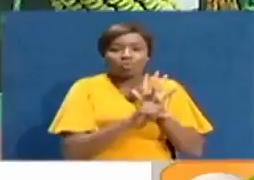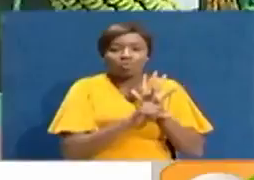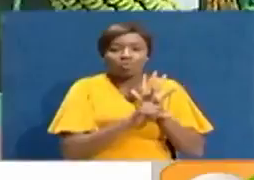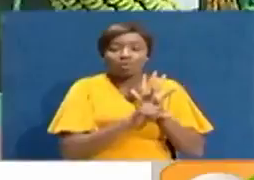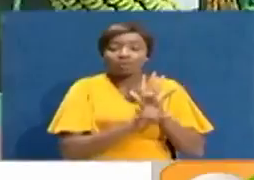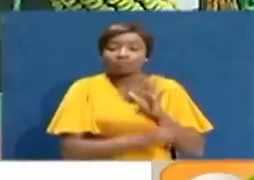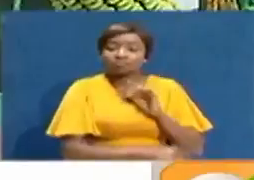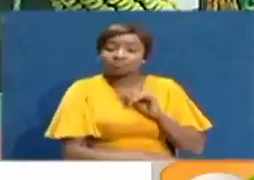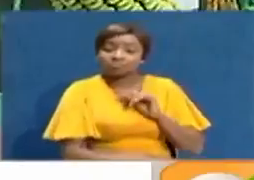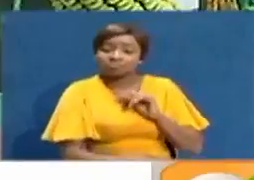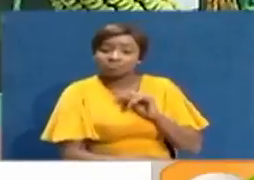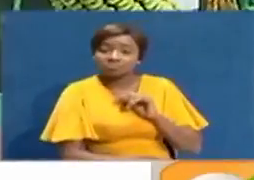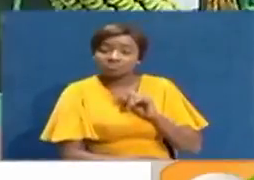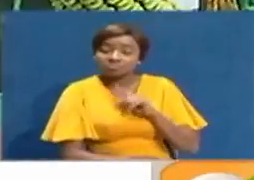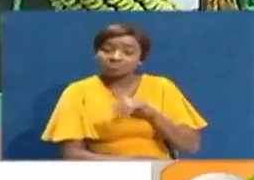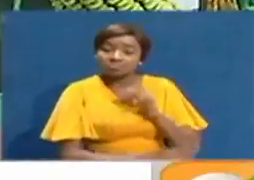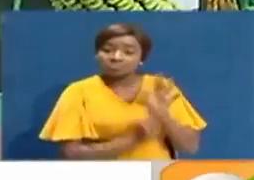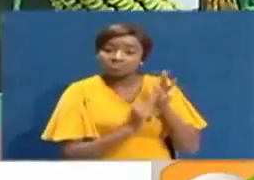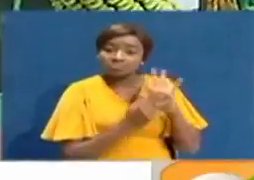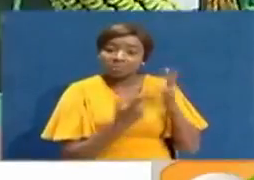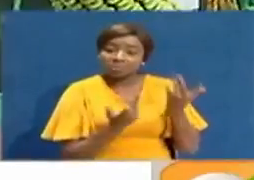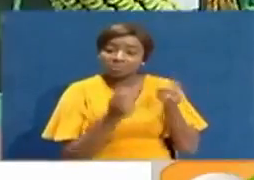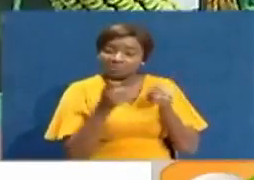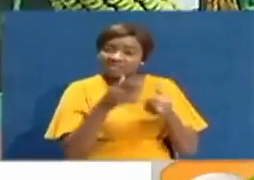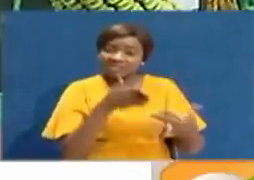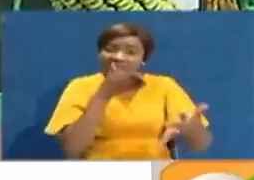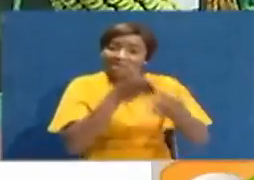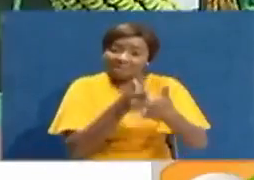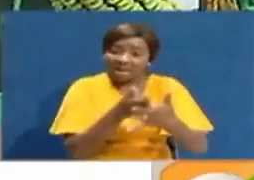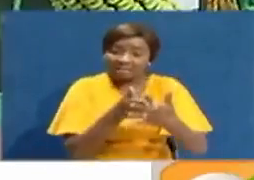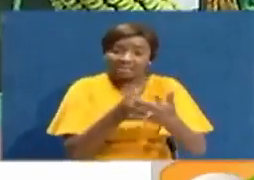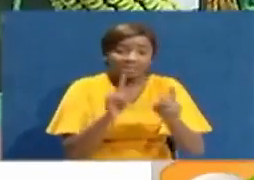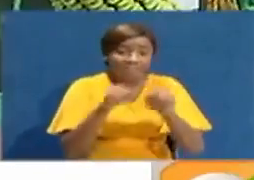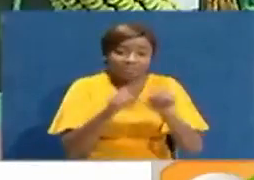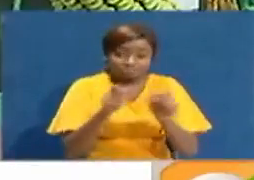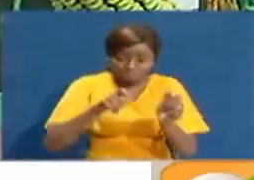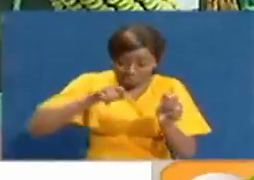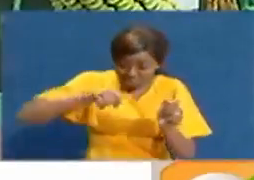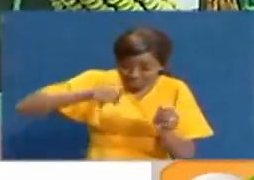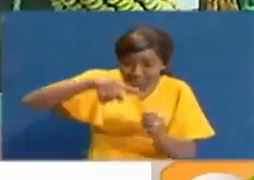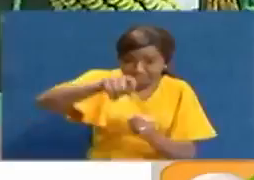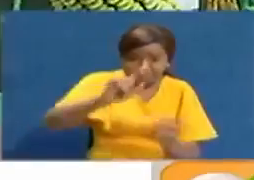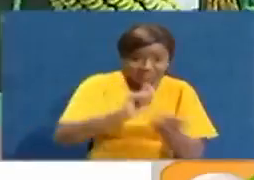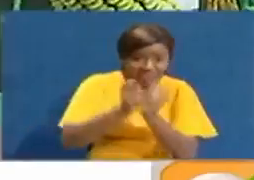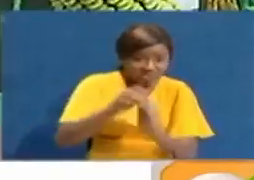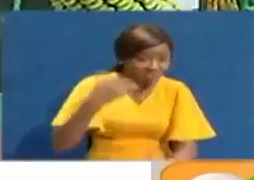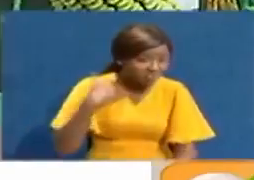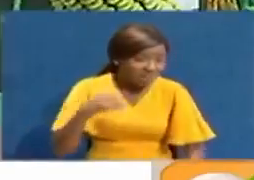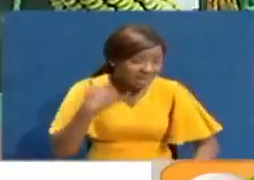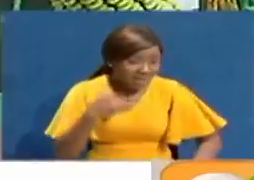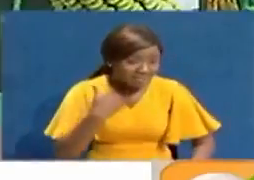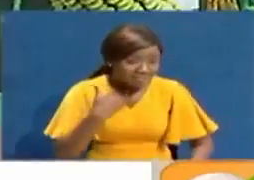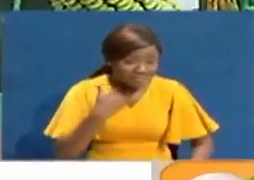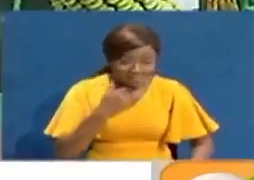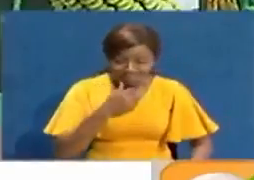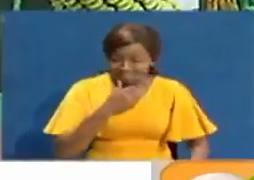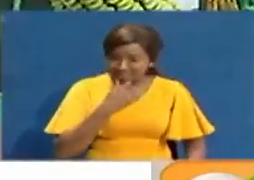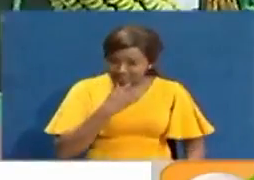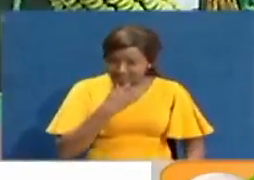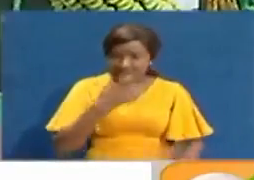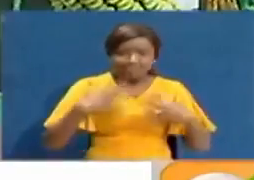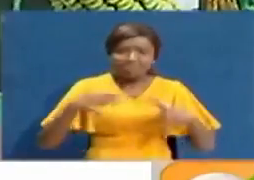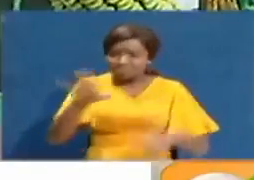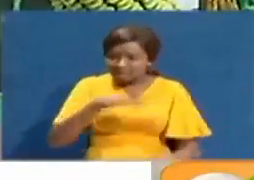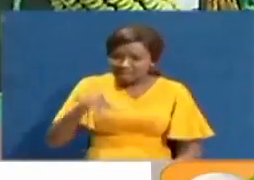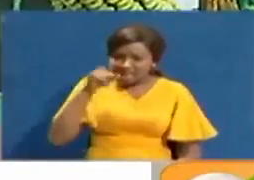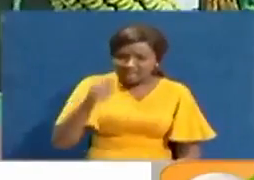end quote. So now this is not just a ban, but the growing of this crop has been criminalized. Residents of these areas have,